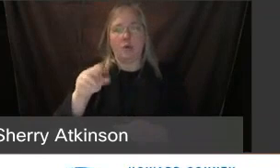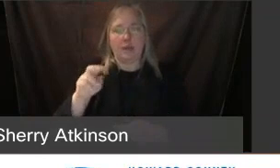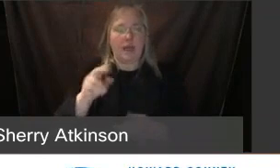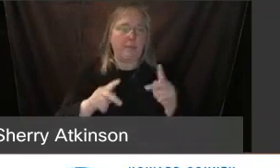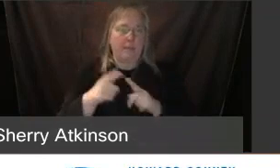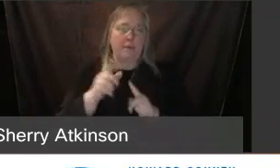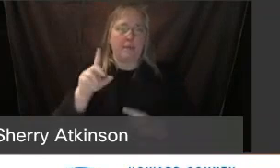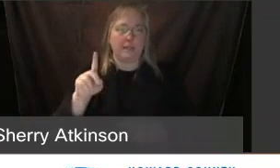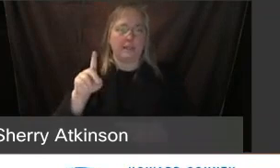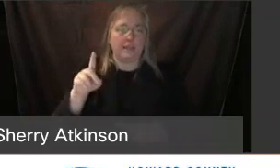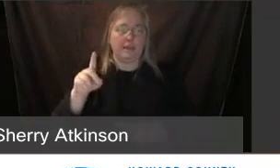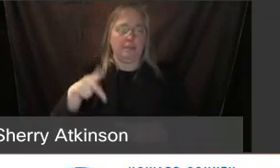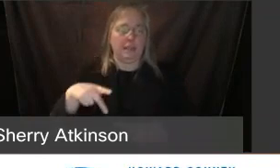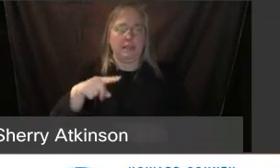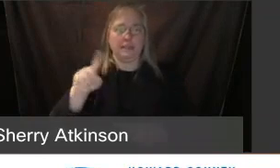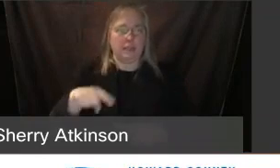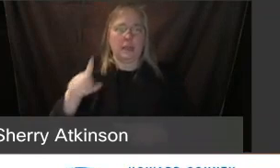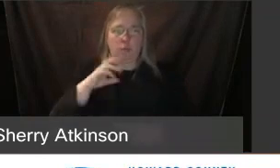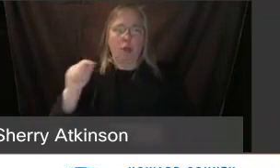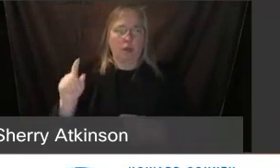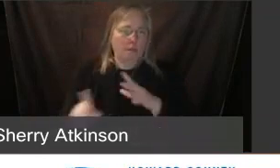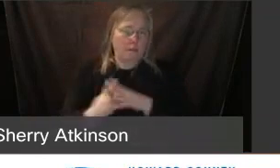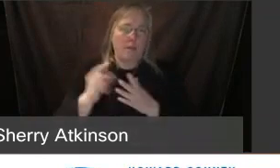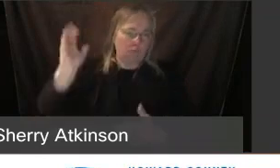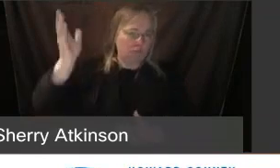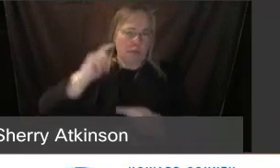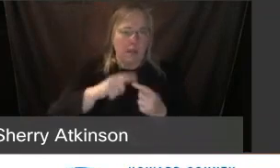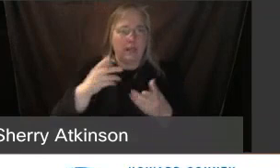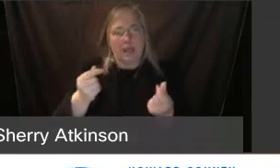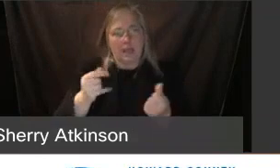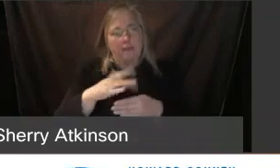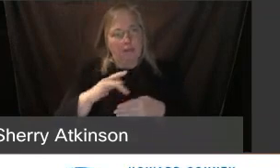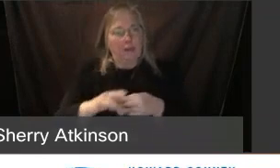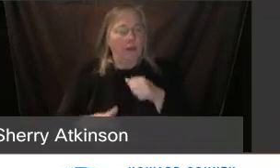here in a moment and talk about our land availability. We see,